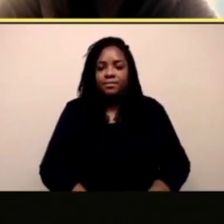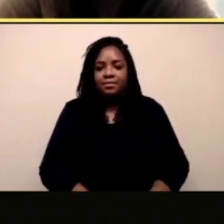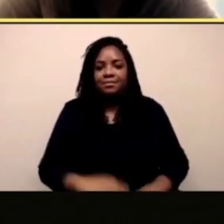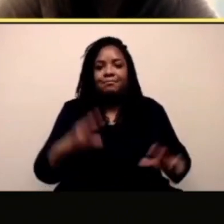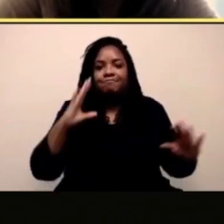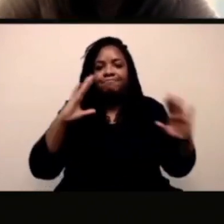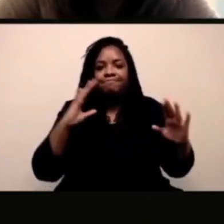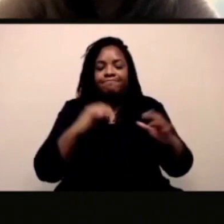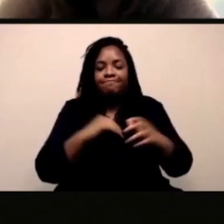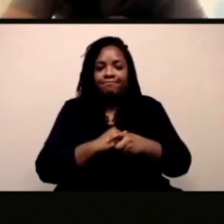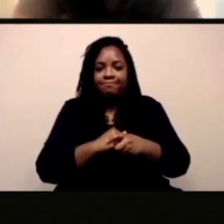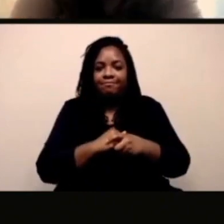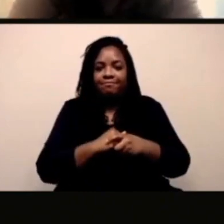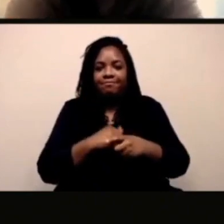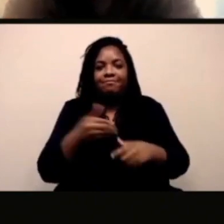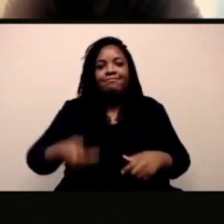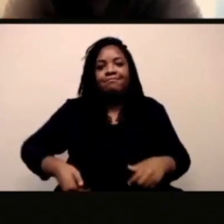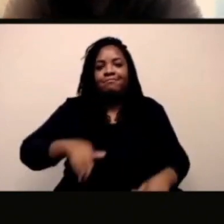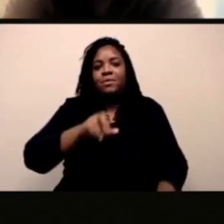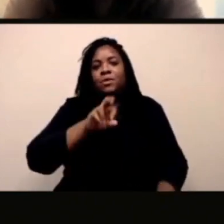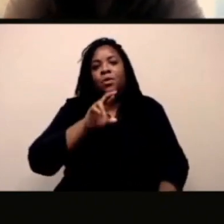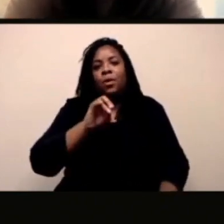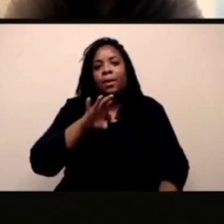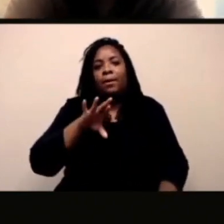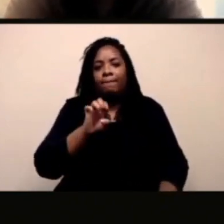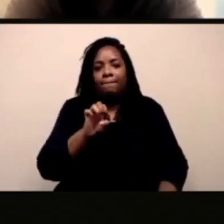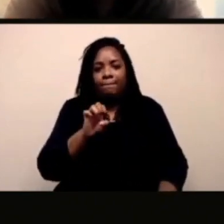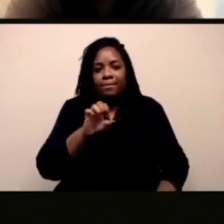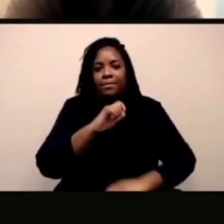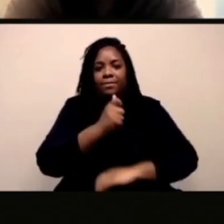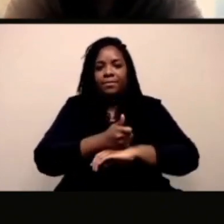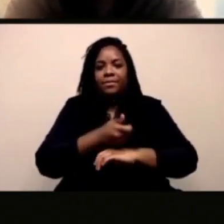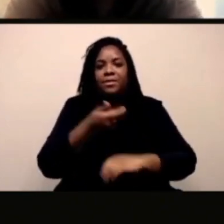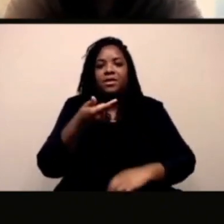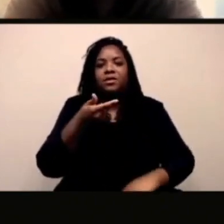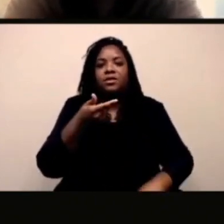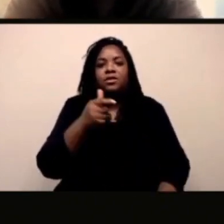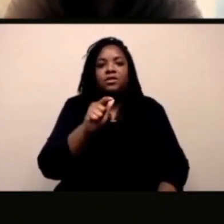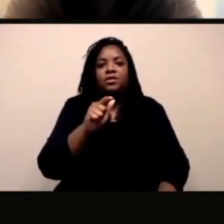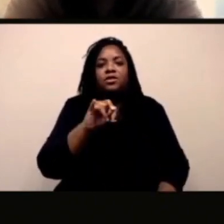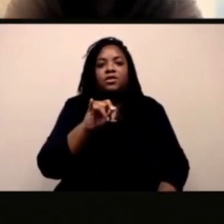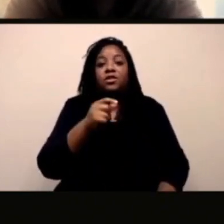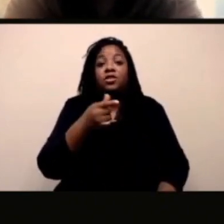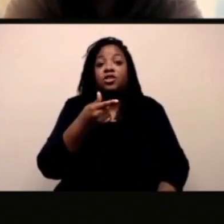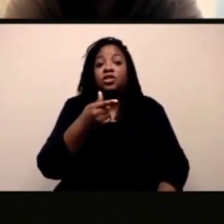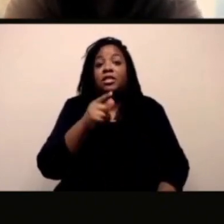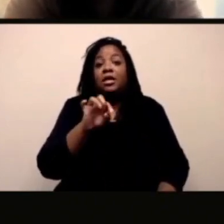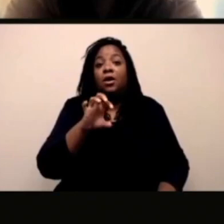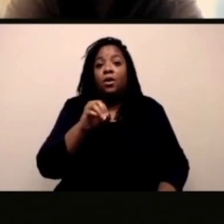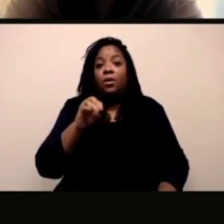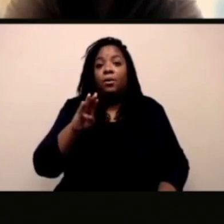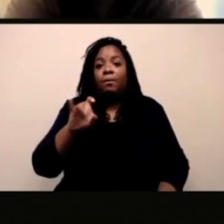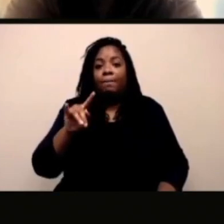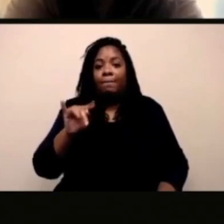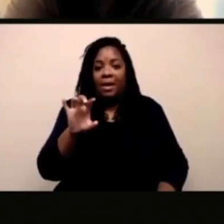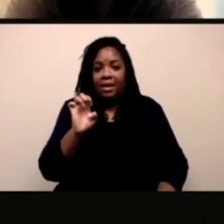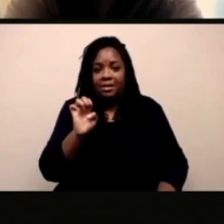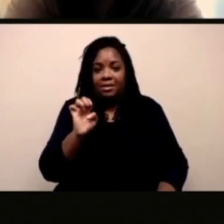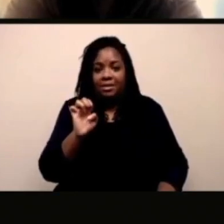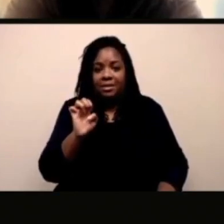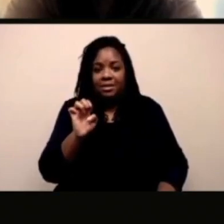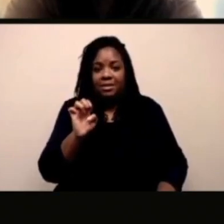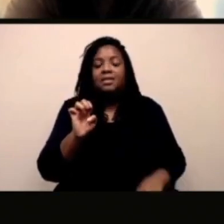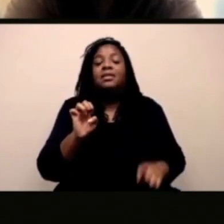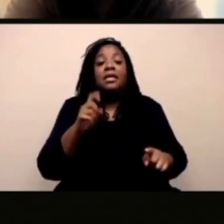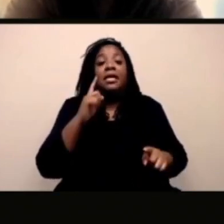guys, I'm Robbie. I founded Kiddo Byte to teach free coding classes to kids in the Boston area and then